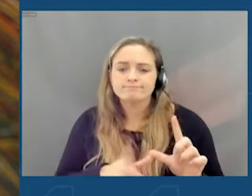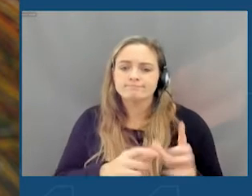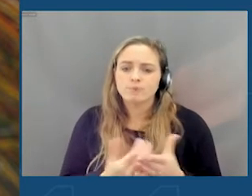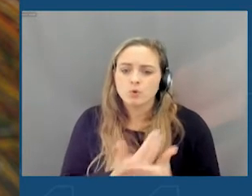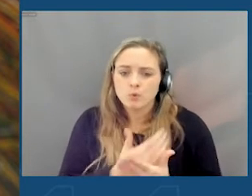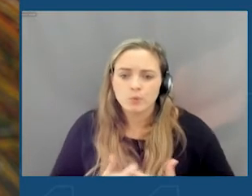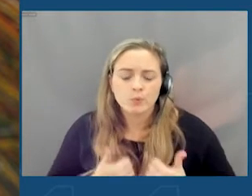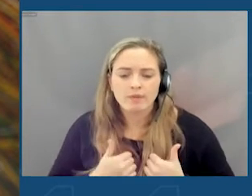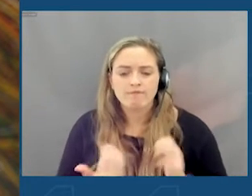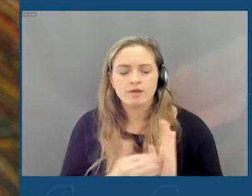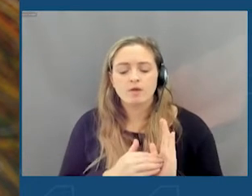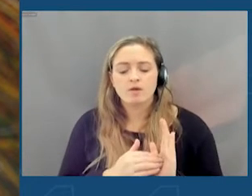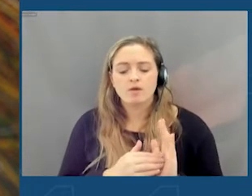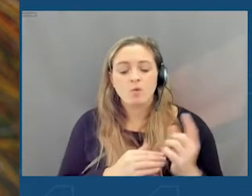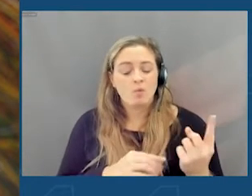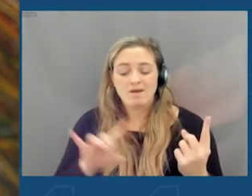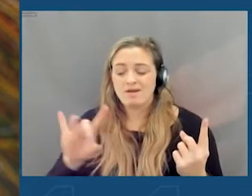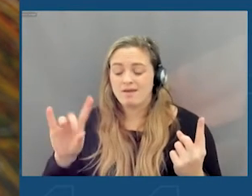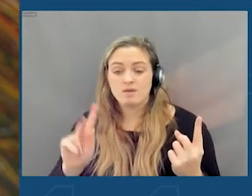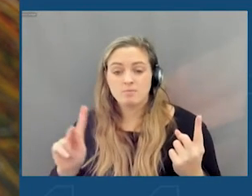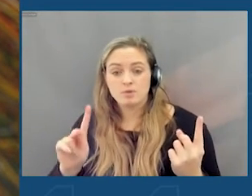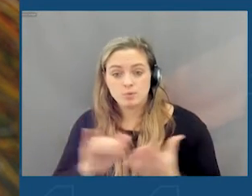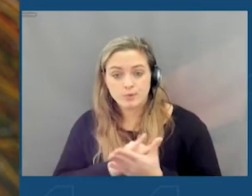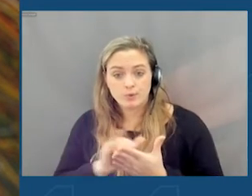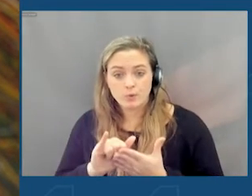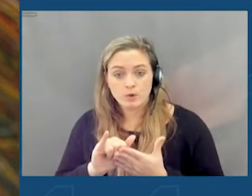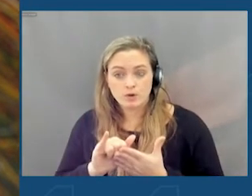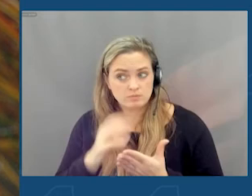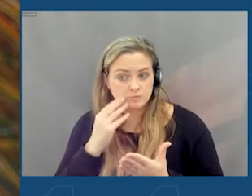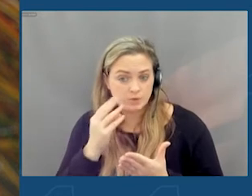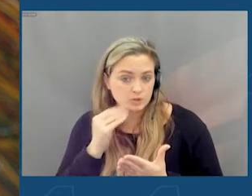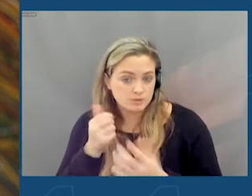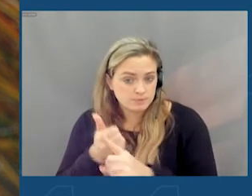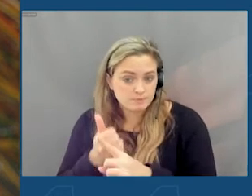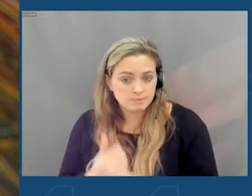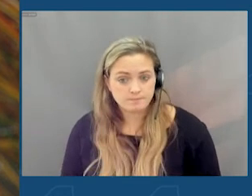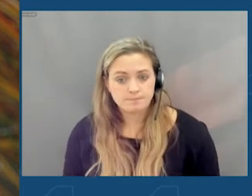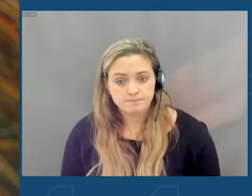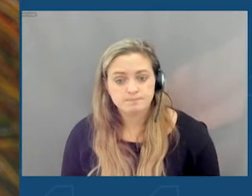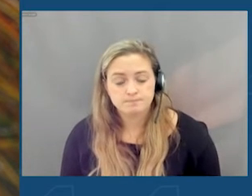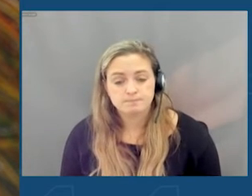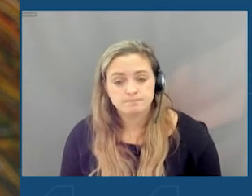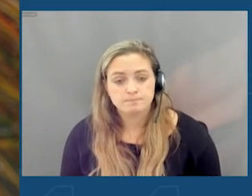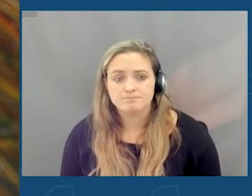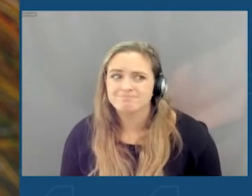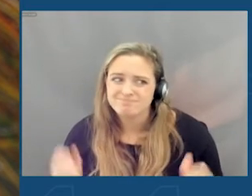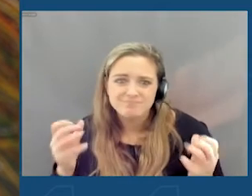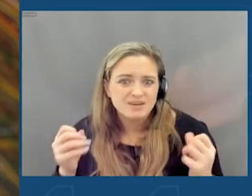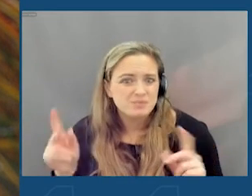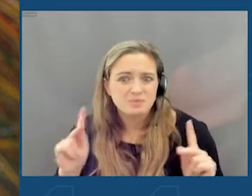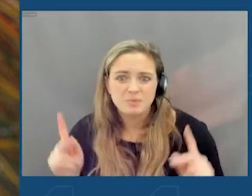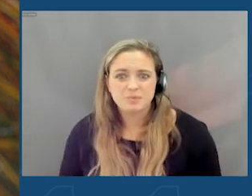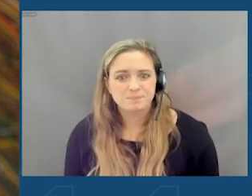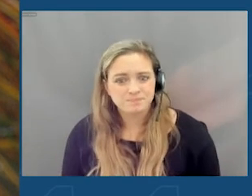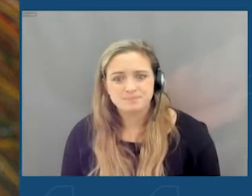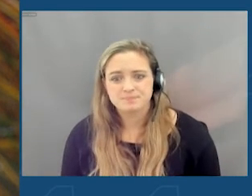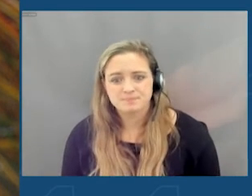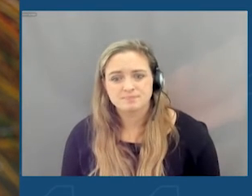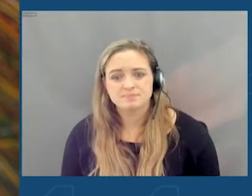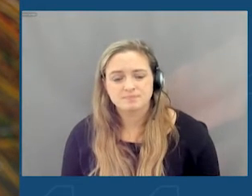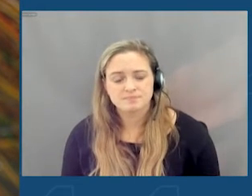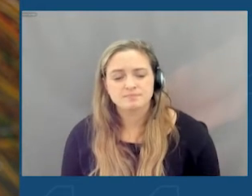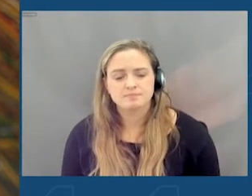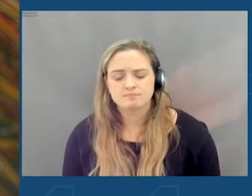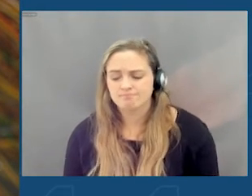1 in 8 New Yorkers have faced these obstacles. 1 in 8. That's millions of people. And the burden